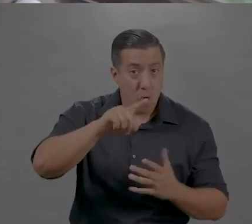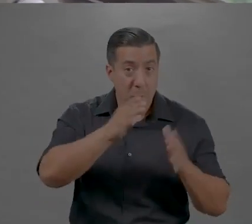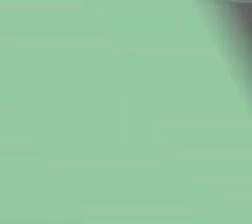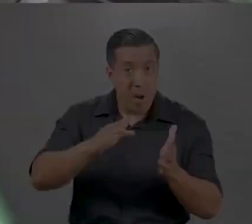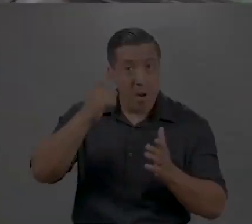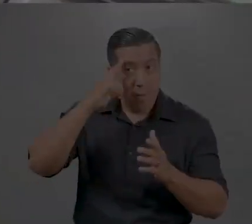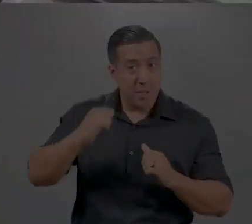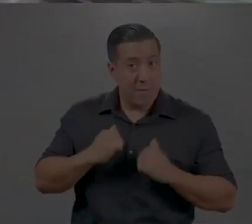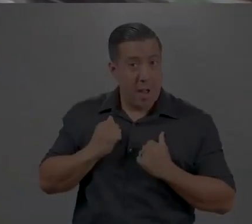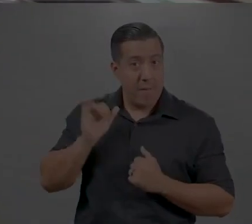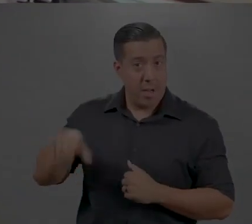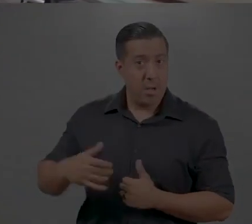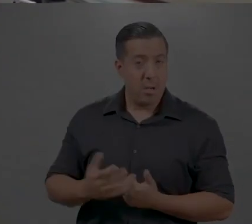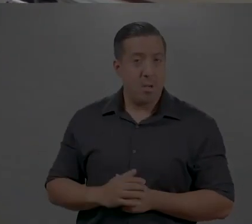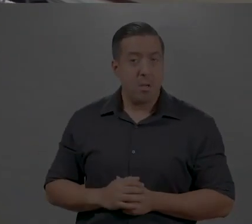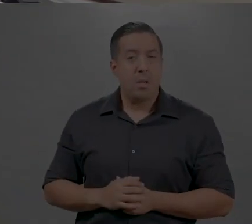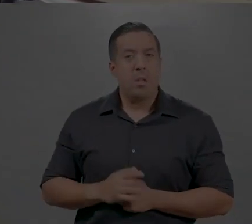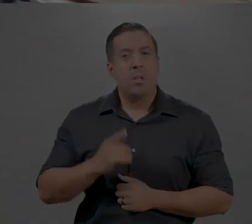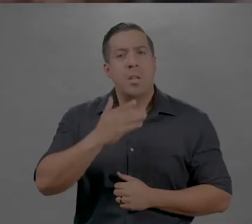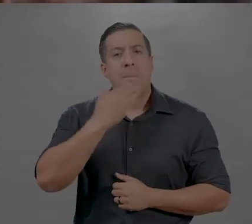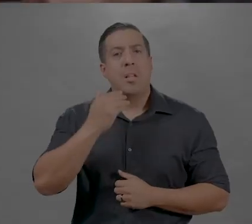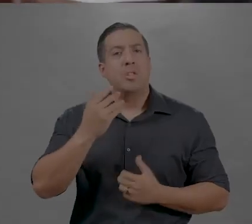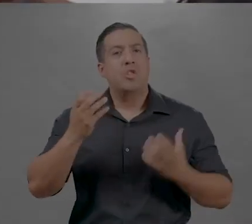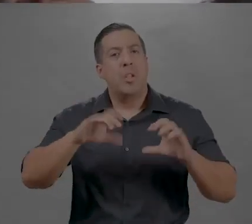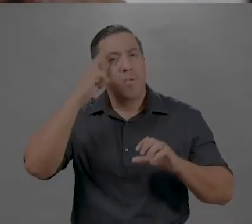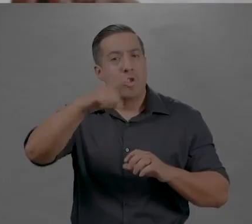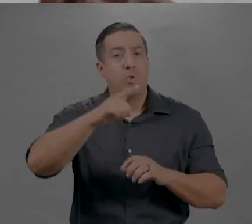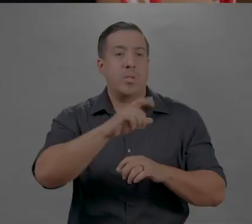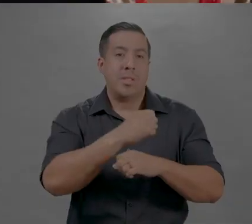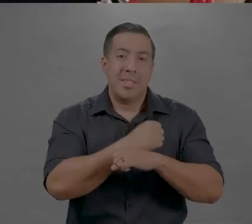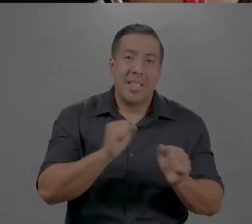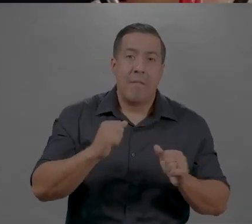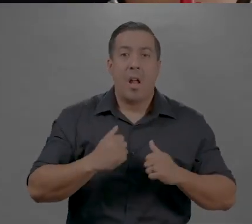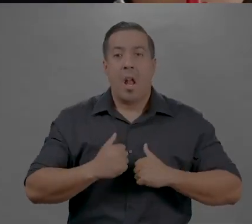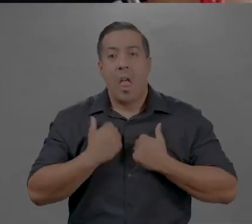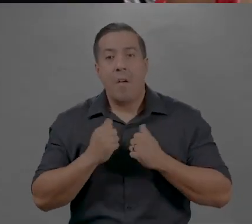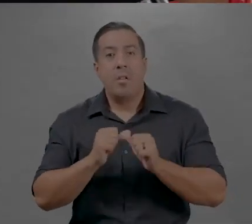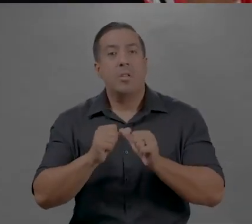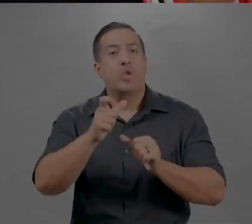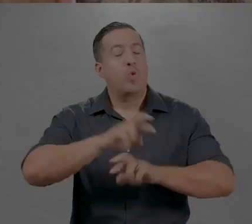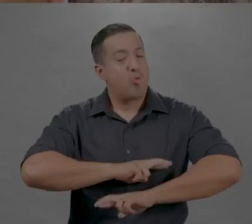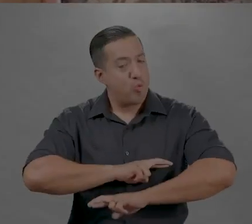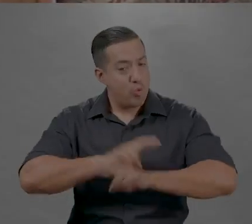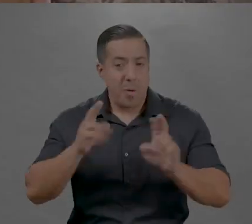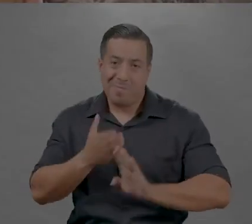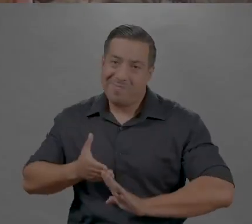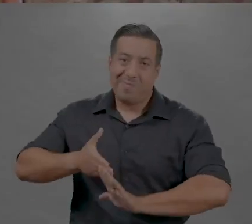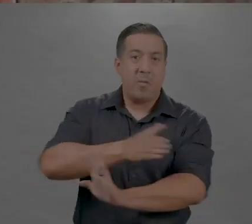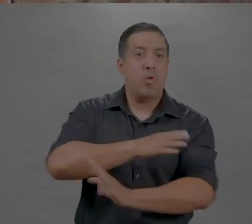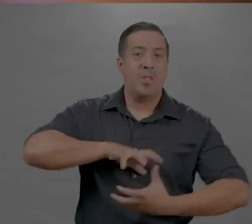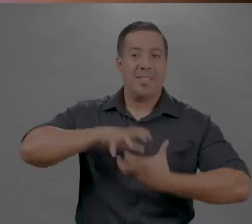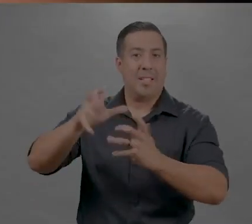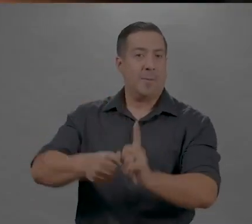is, are you prepared to survive them? The best chance for you and your family to stay safe and alive is to be